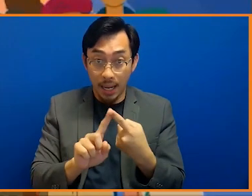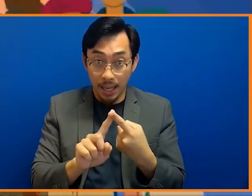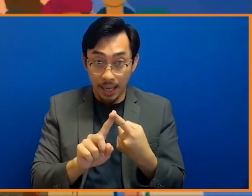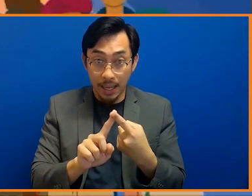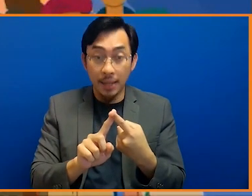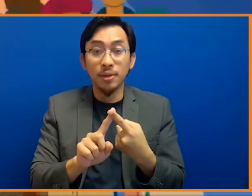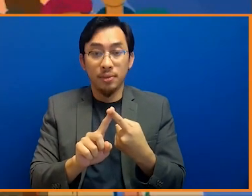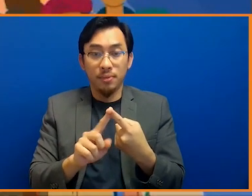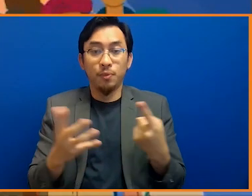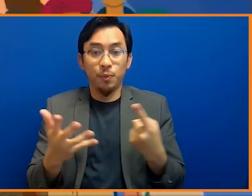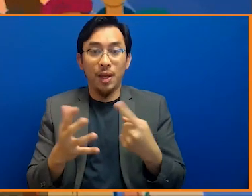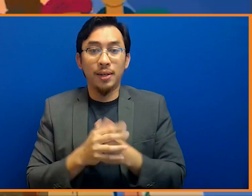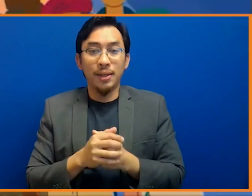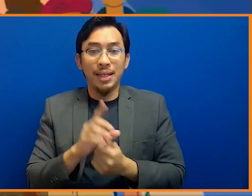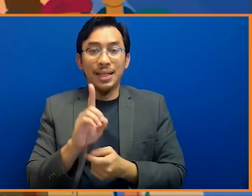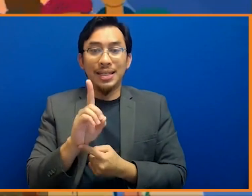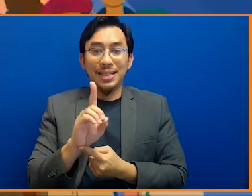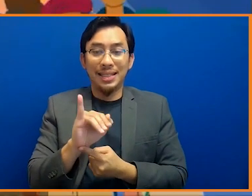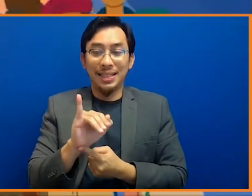is dissemination.